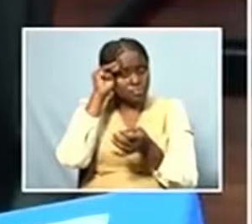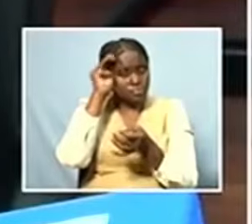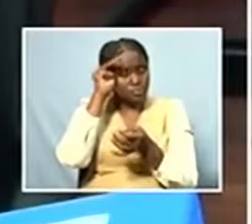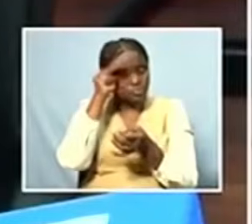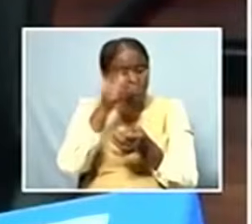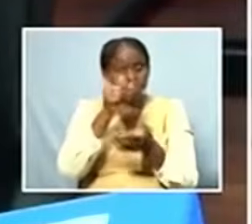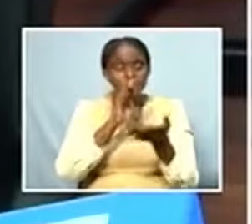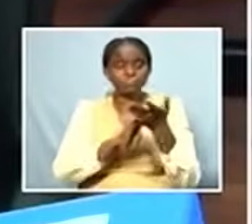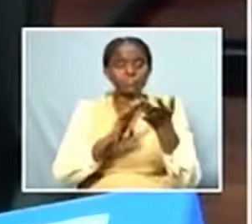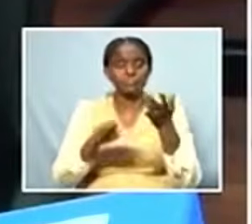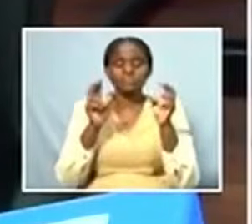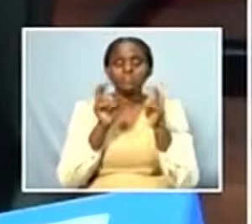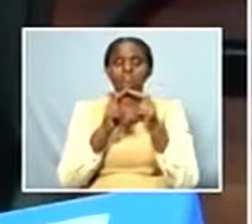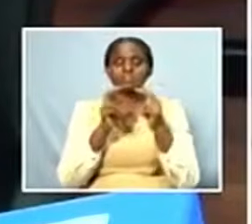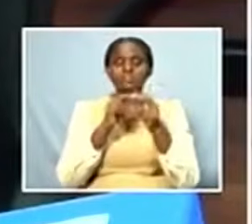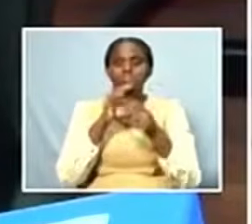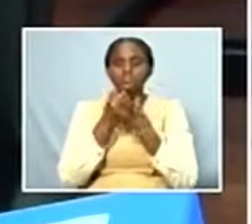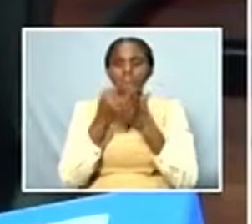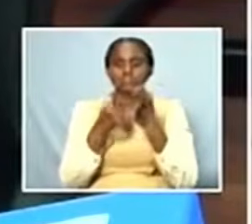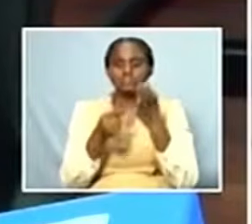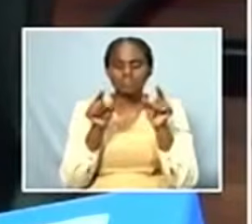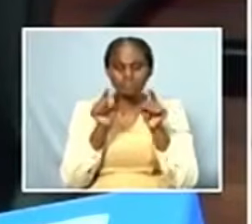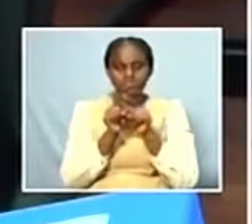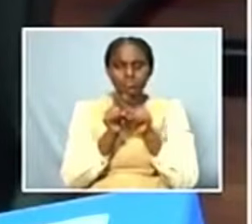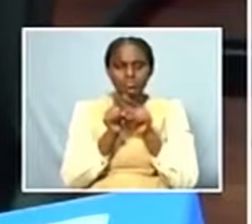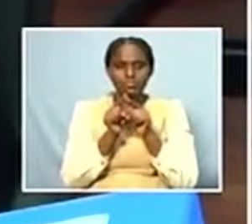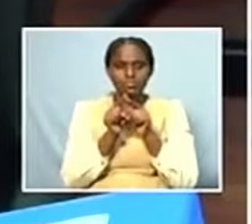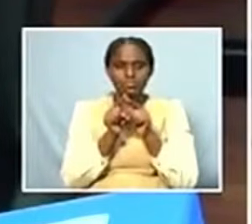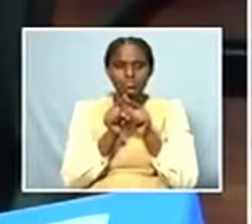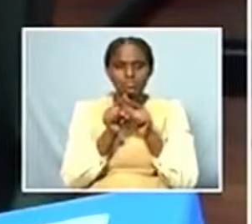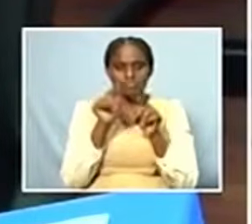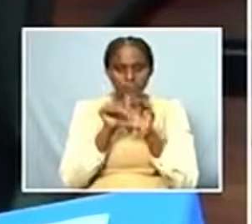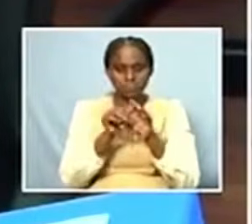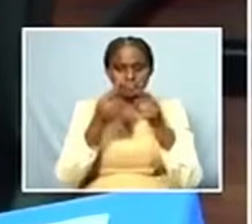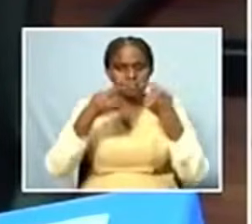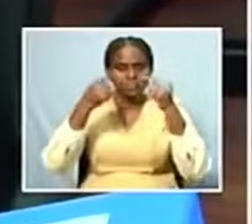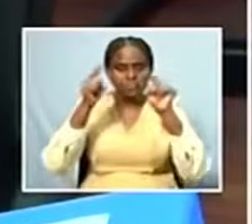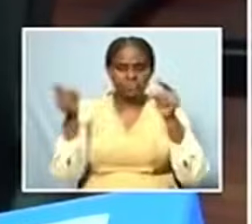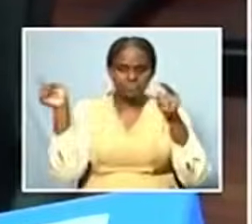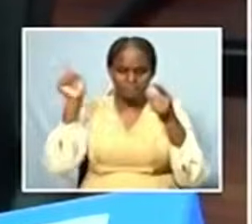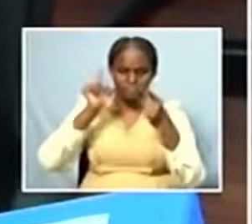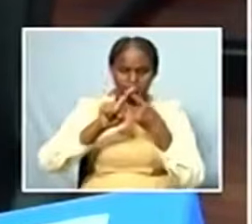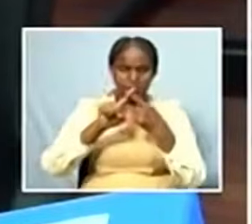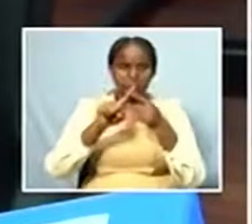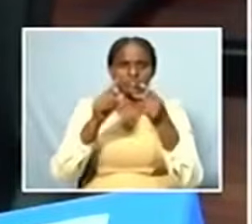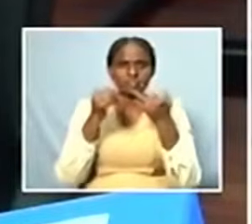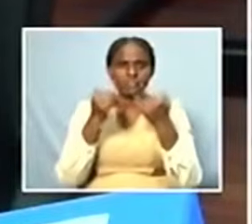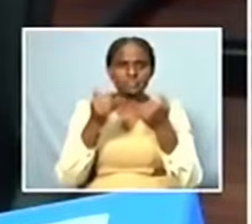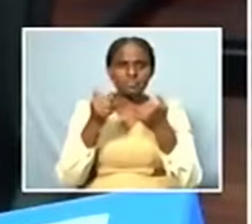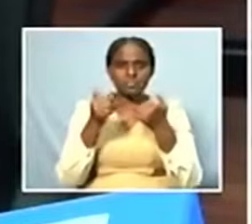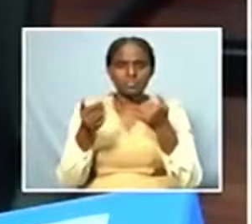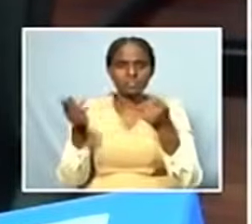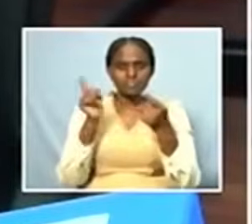believed that the contracts were in progress up to